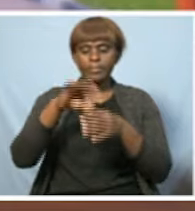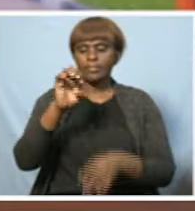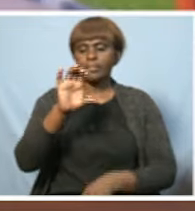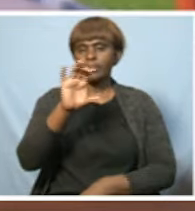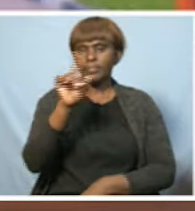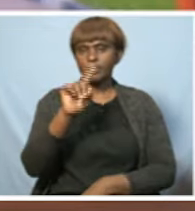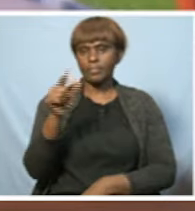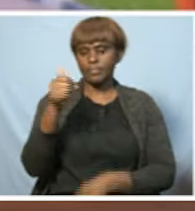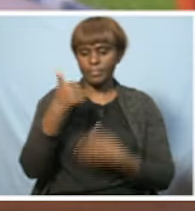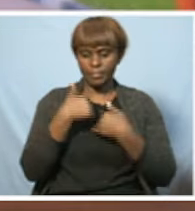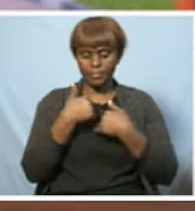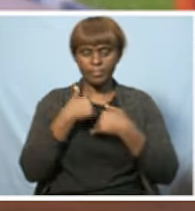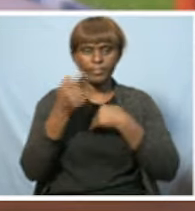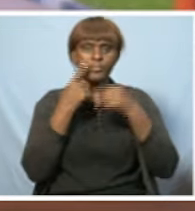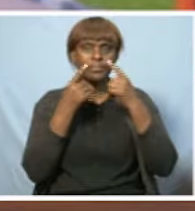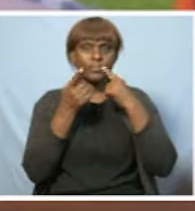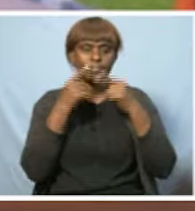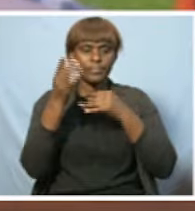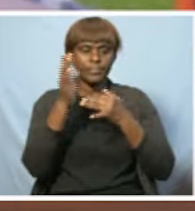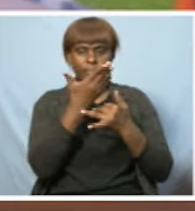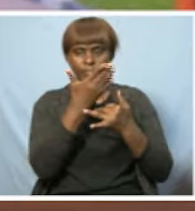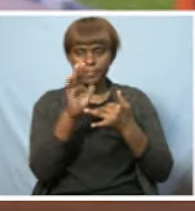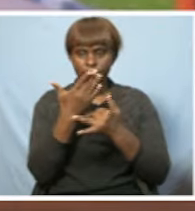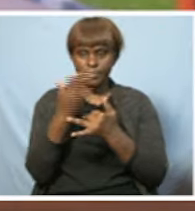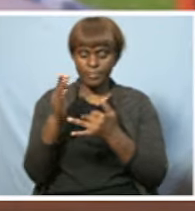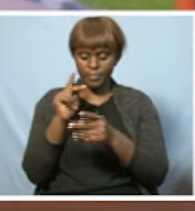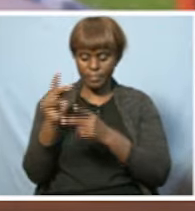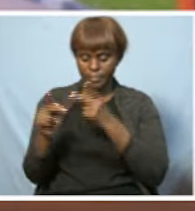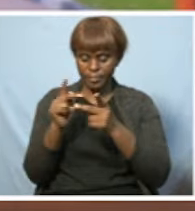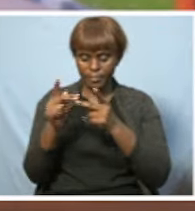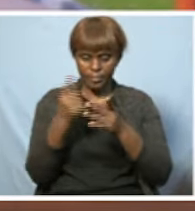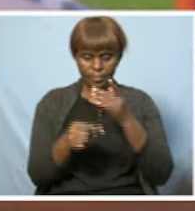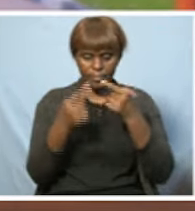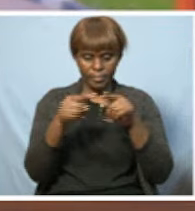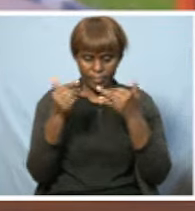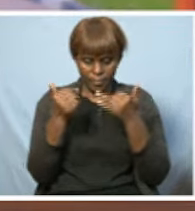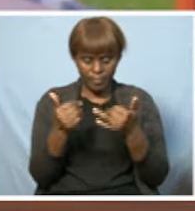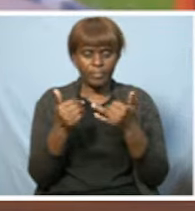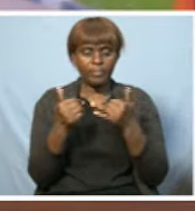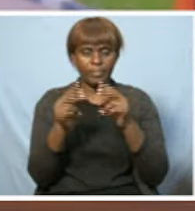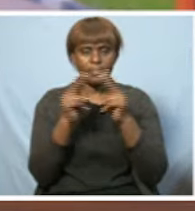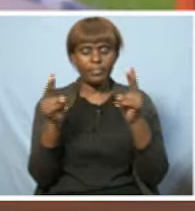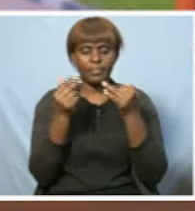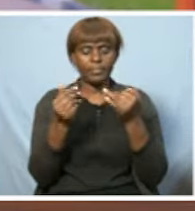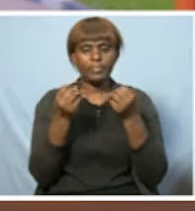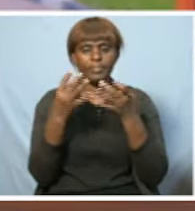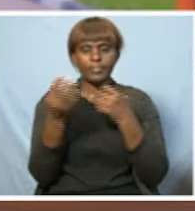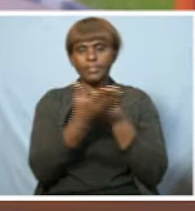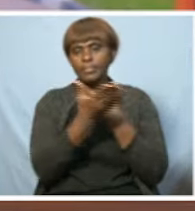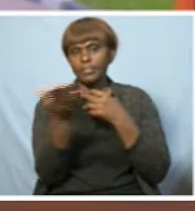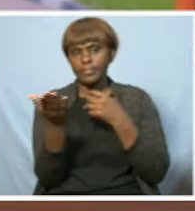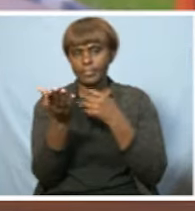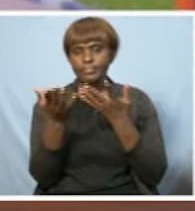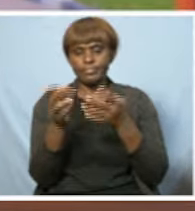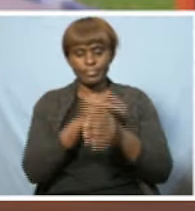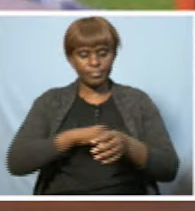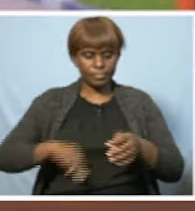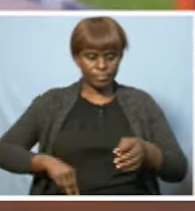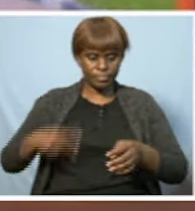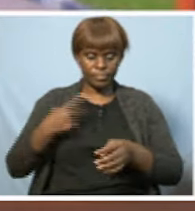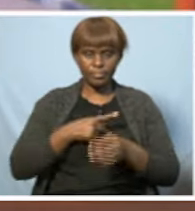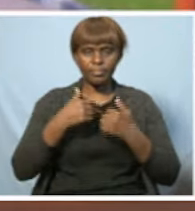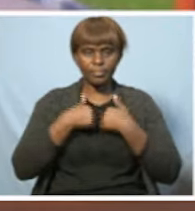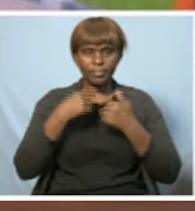is engaging various stakeholders on the delimitation process that is supposed to undertake. And so most of these members of